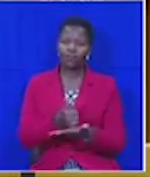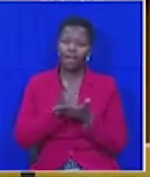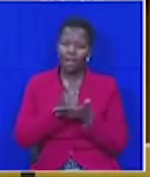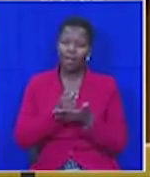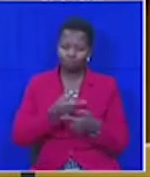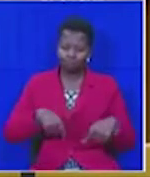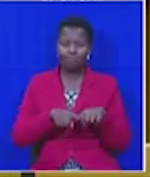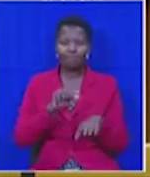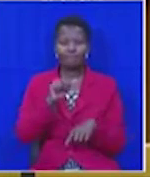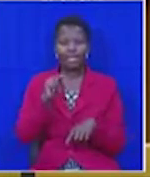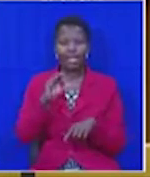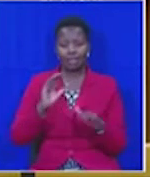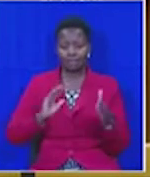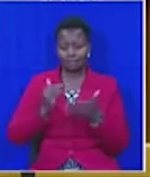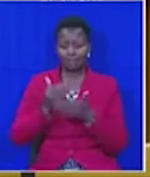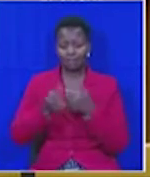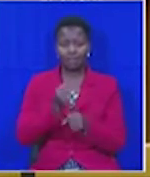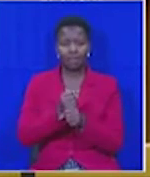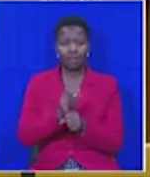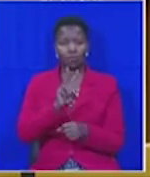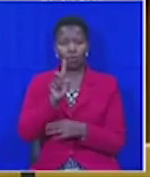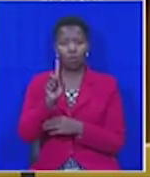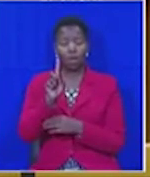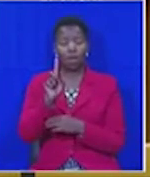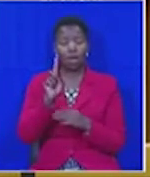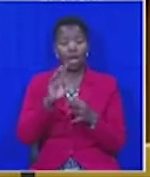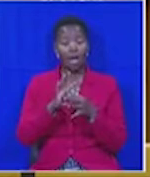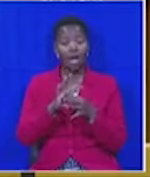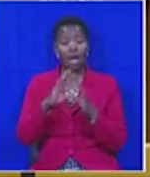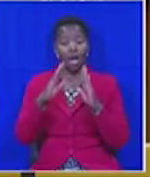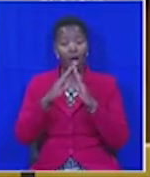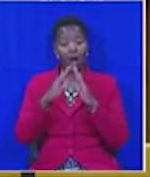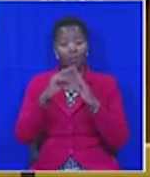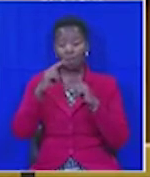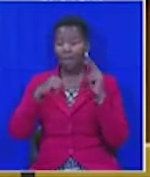within 21 years to build 4.3 houses.